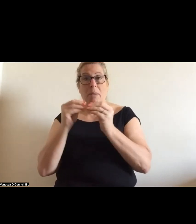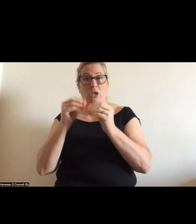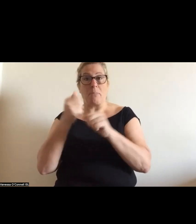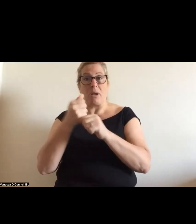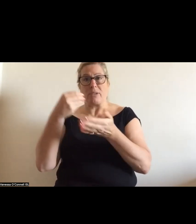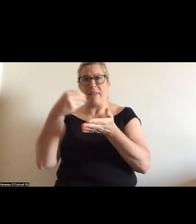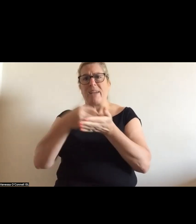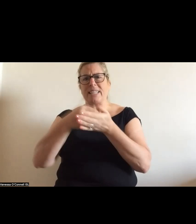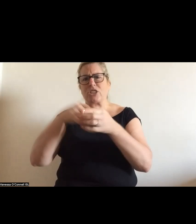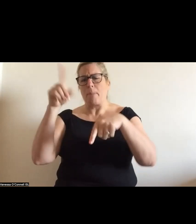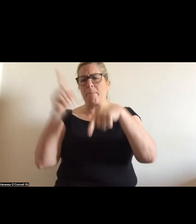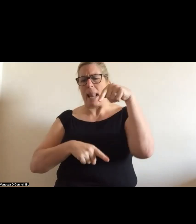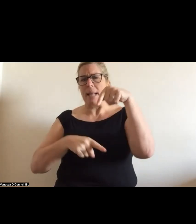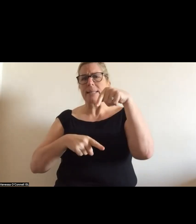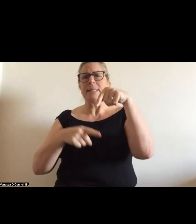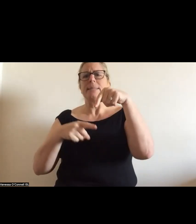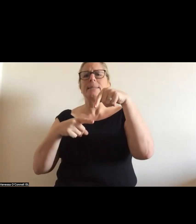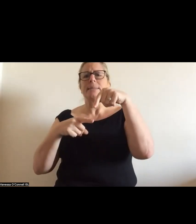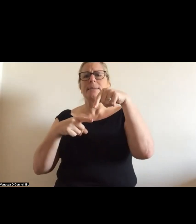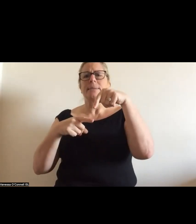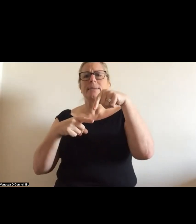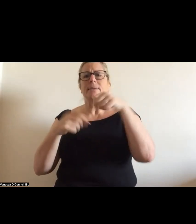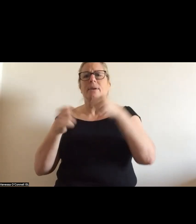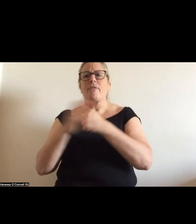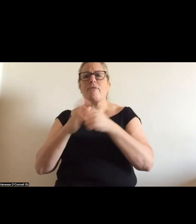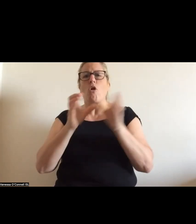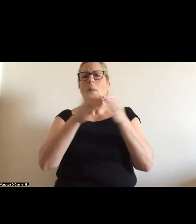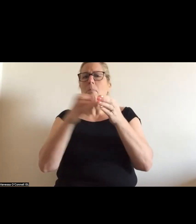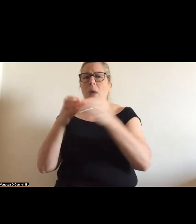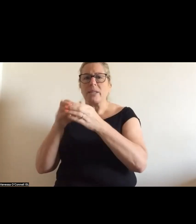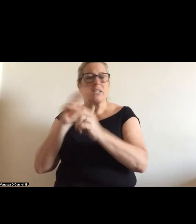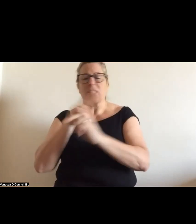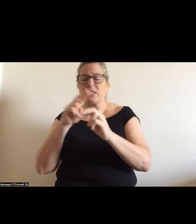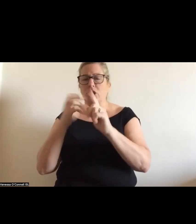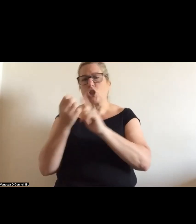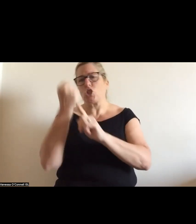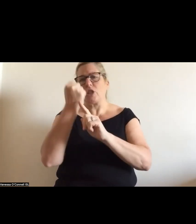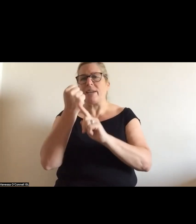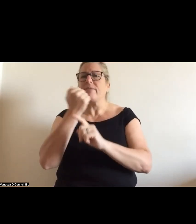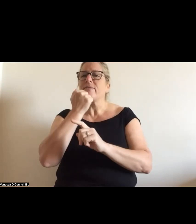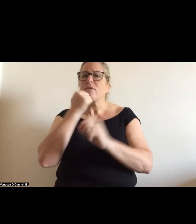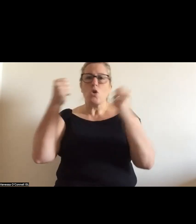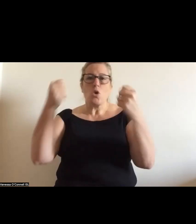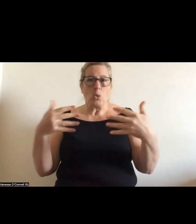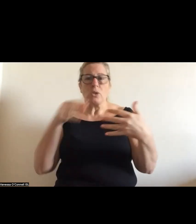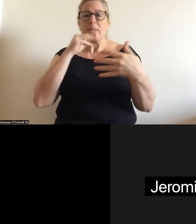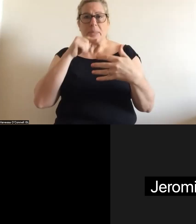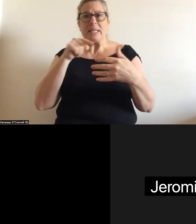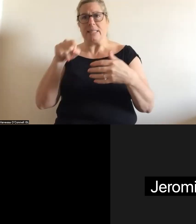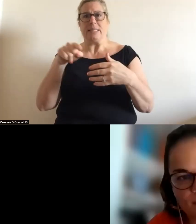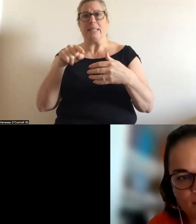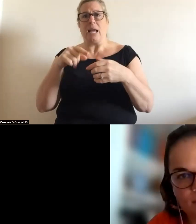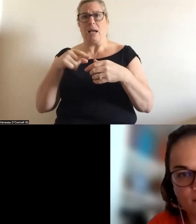penalties, that for parties that are not meeting quotas, that they're more or less absorbing the financial